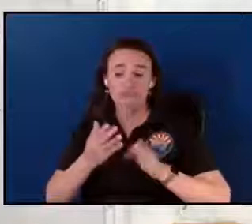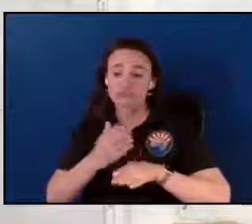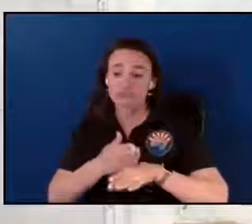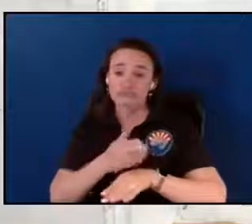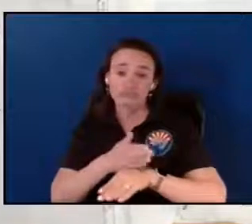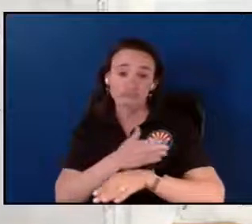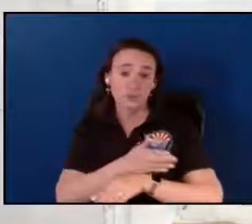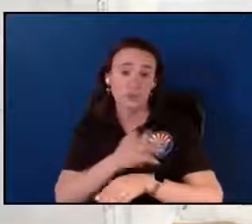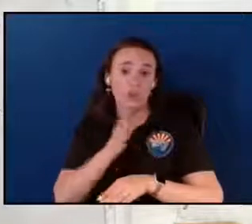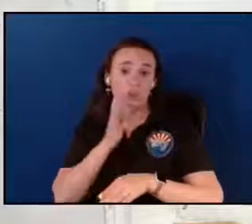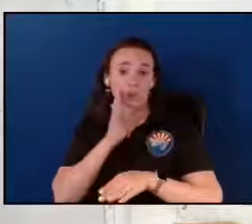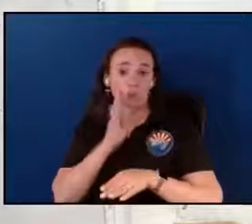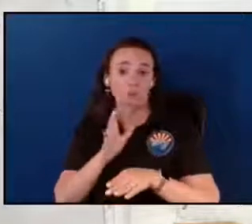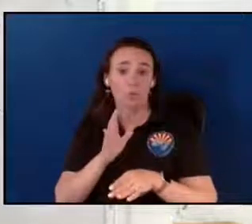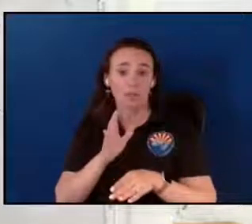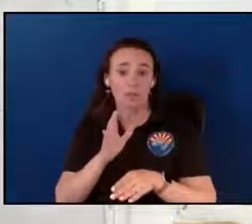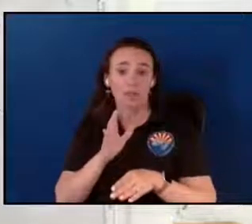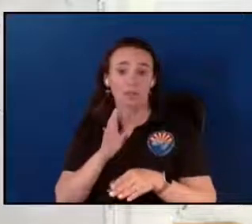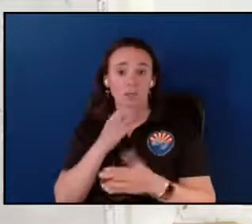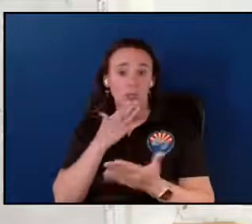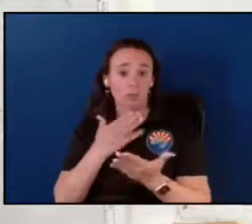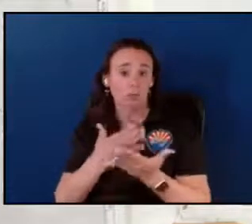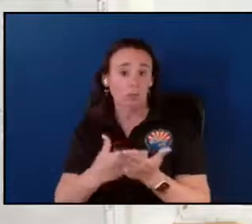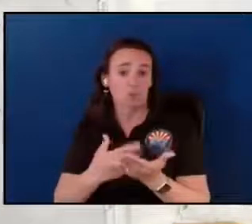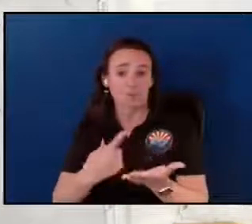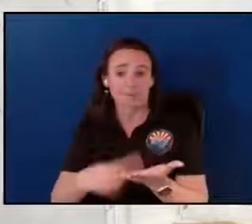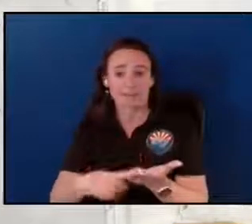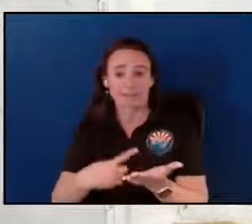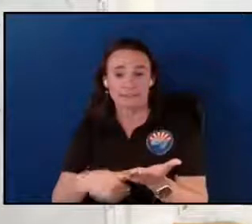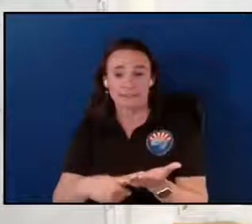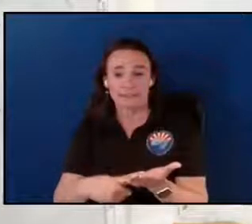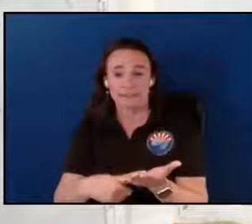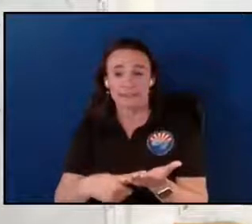having some very, very good discussion here, and I